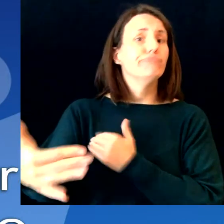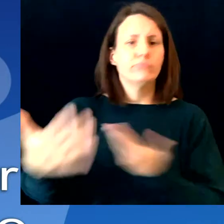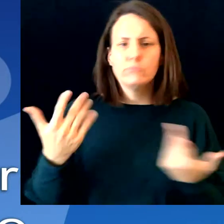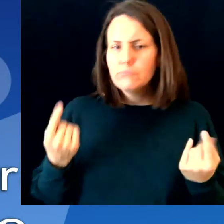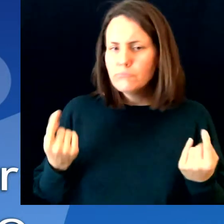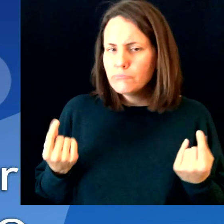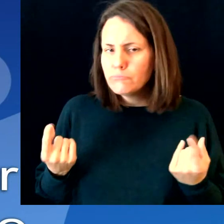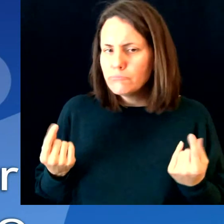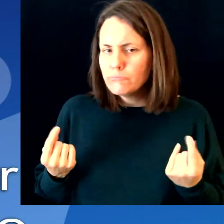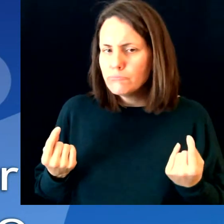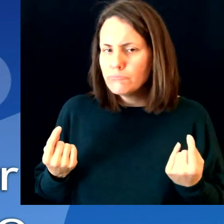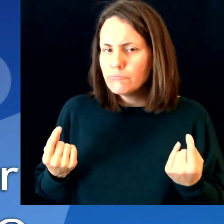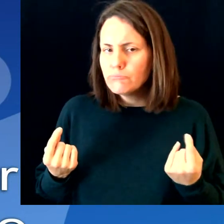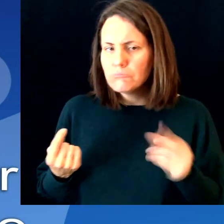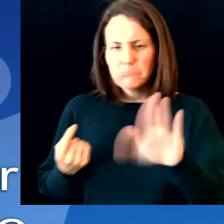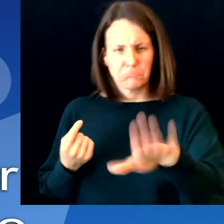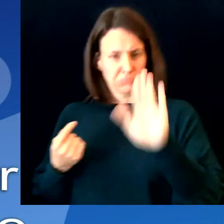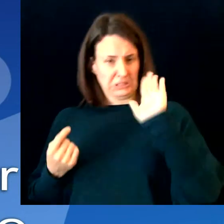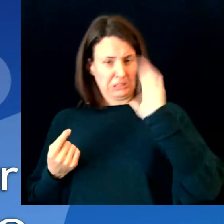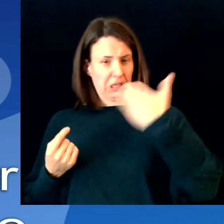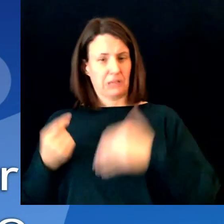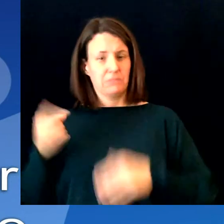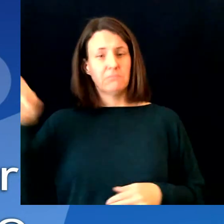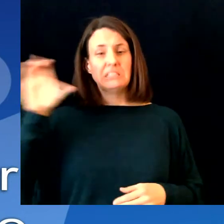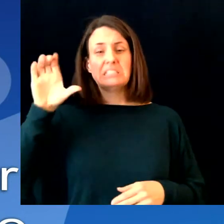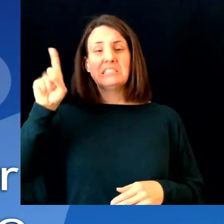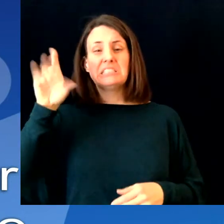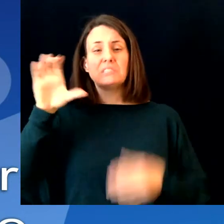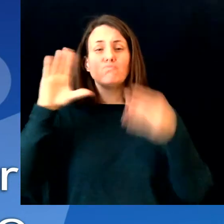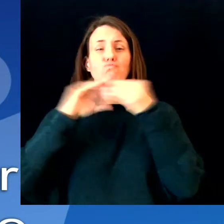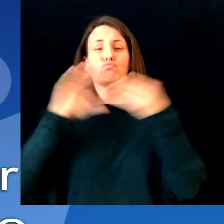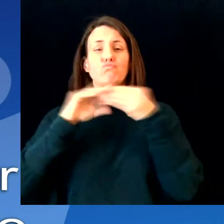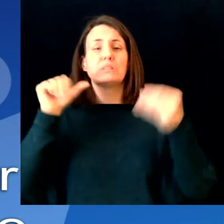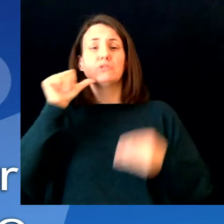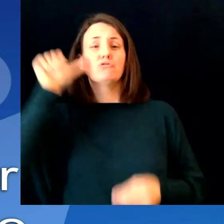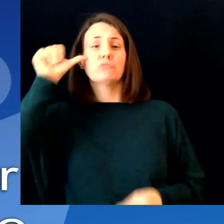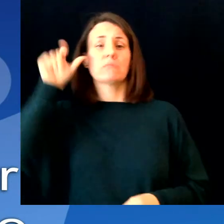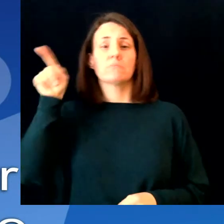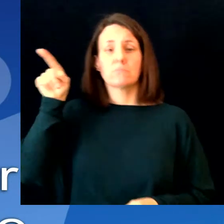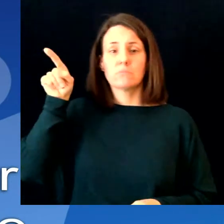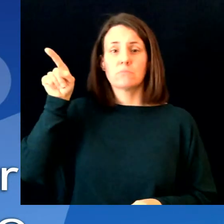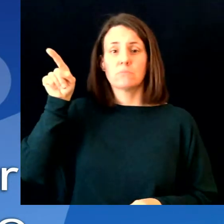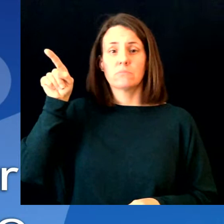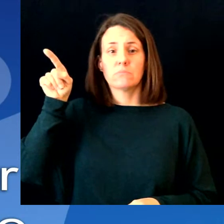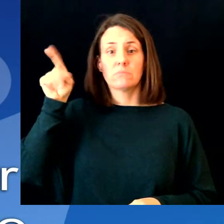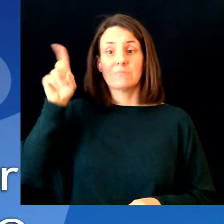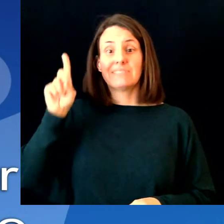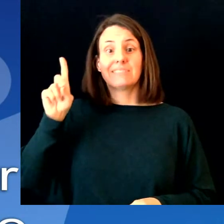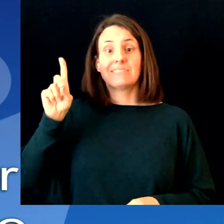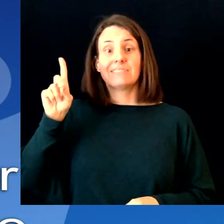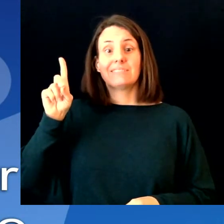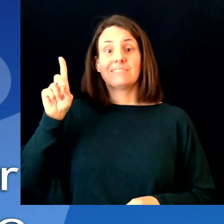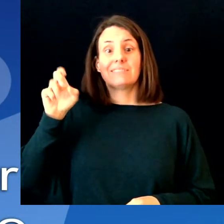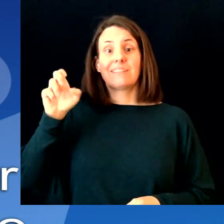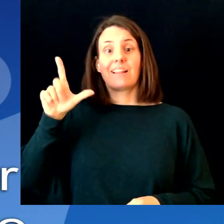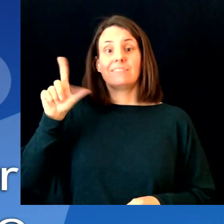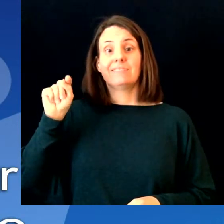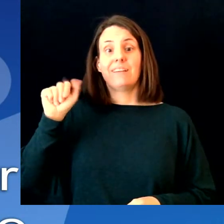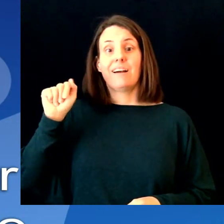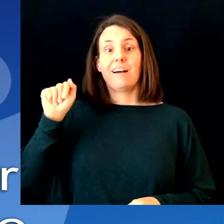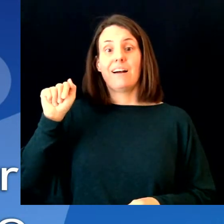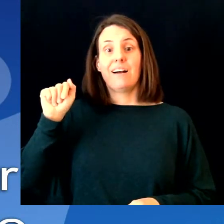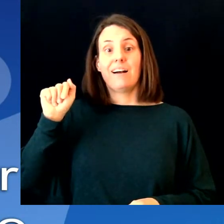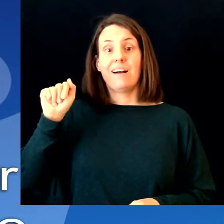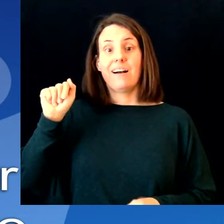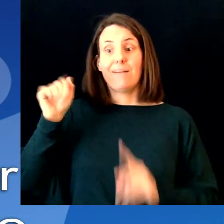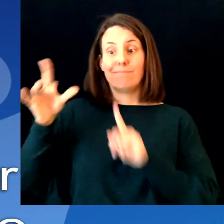actually provided slightly more protection than people who were just vaccinated. And so with so much, natural infection going around